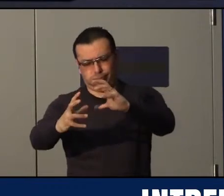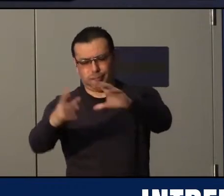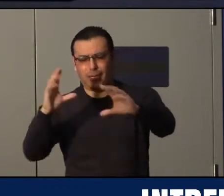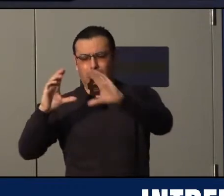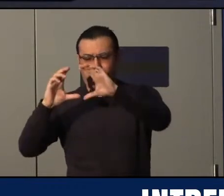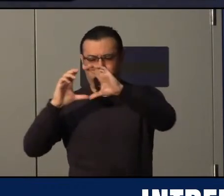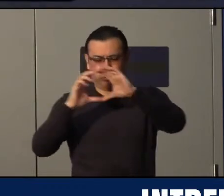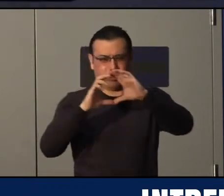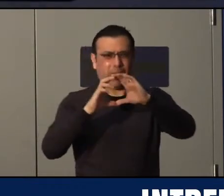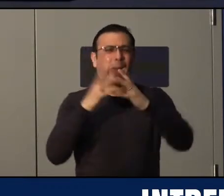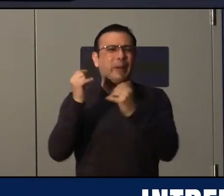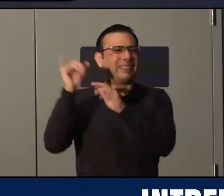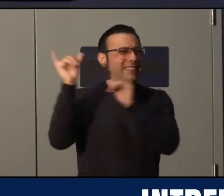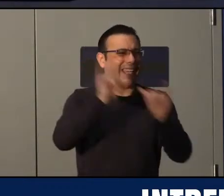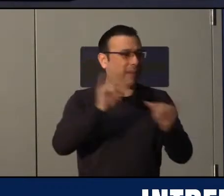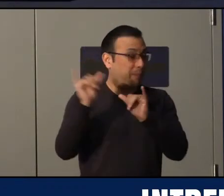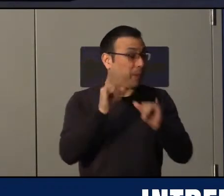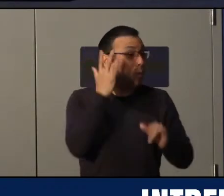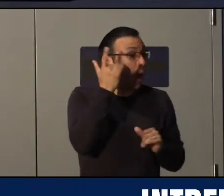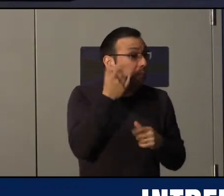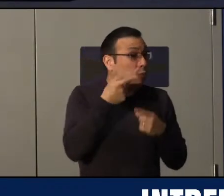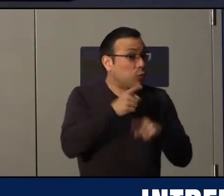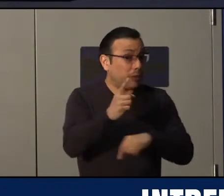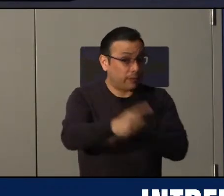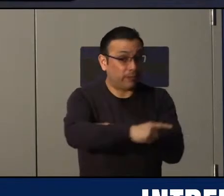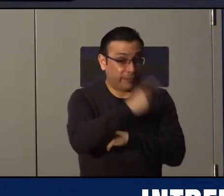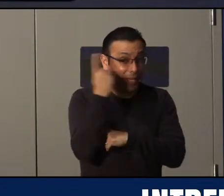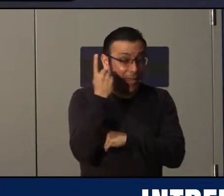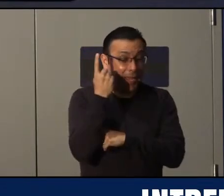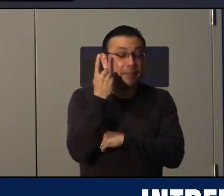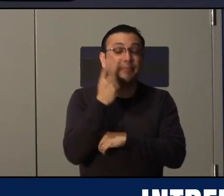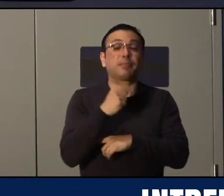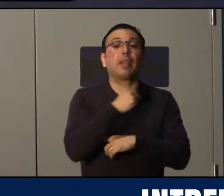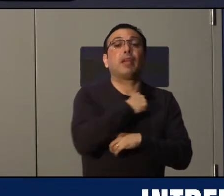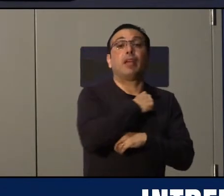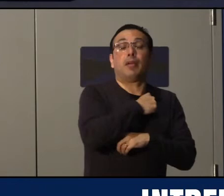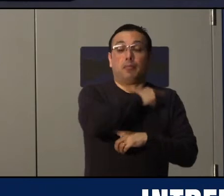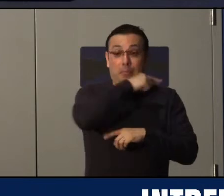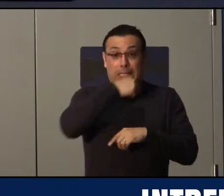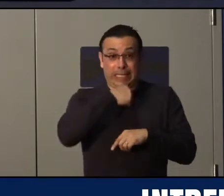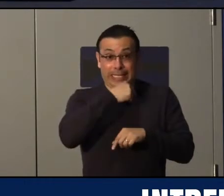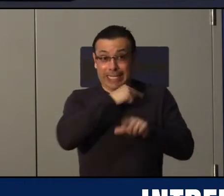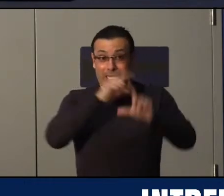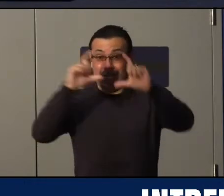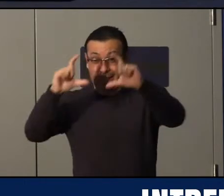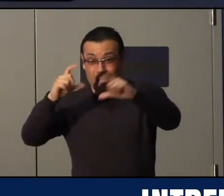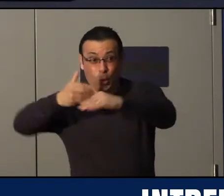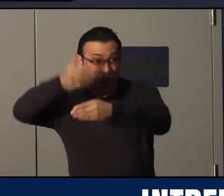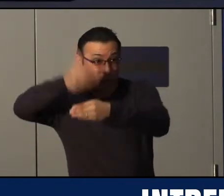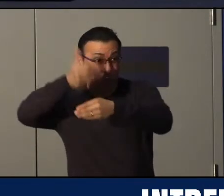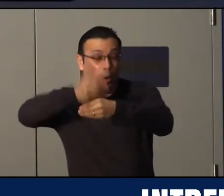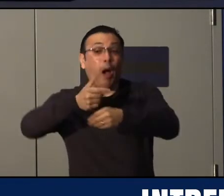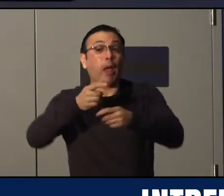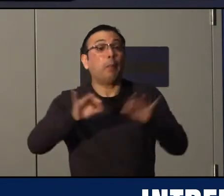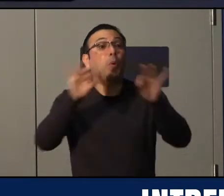and if I went to the window during the day, I had to set the alarm on my watch because it was